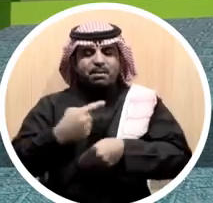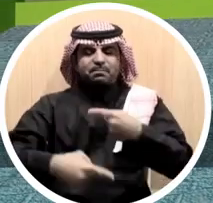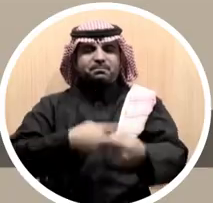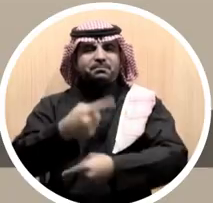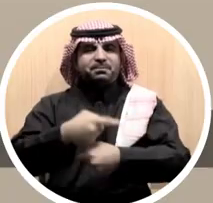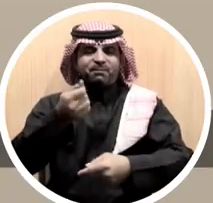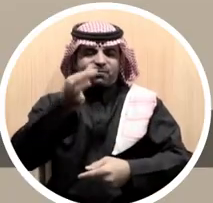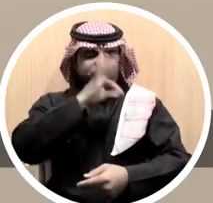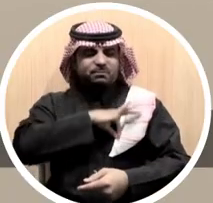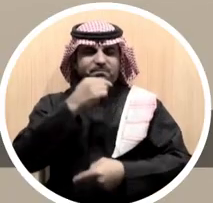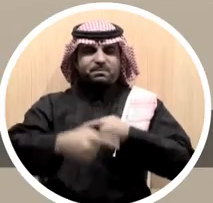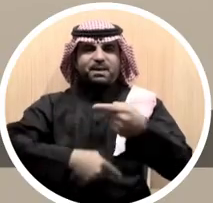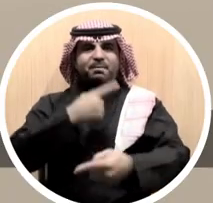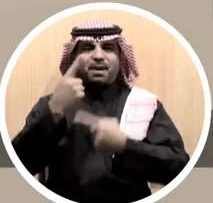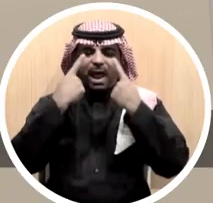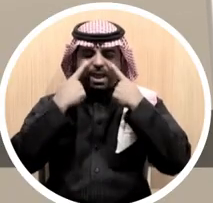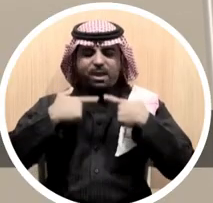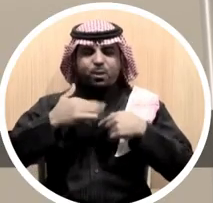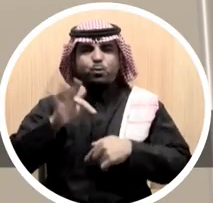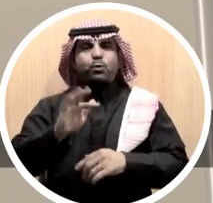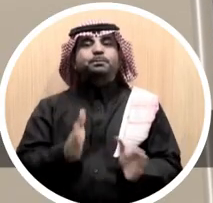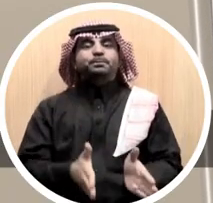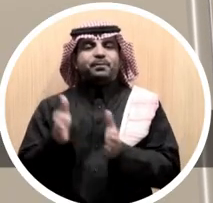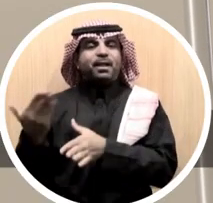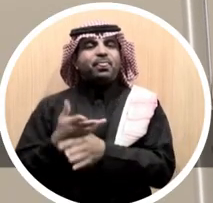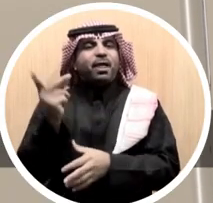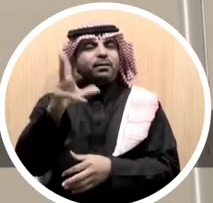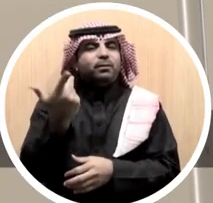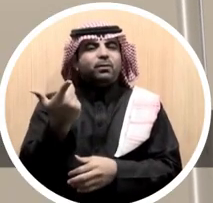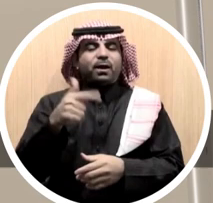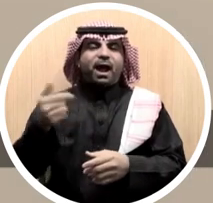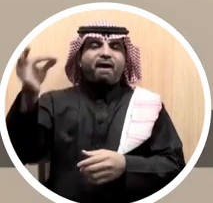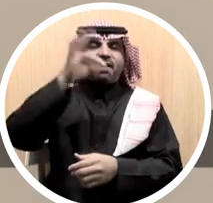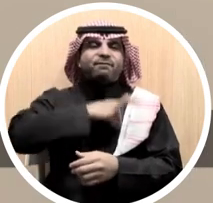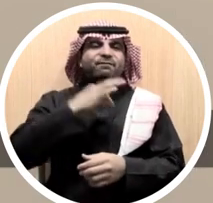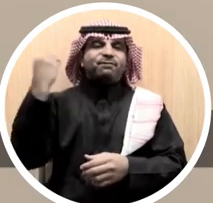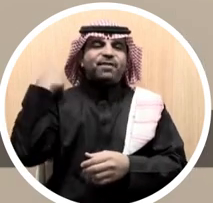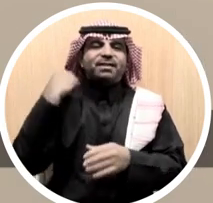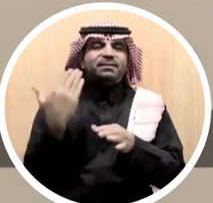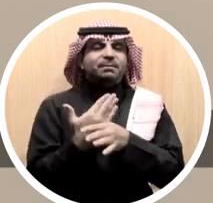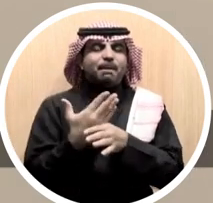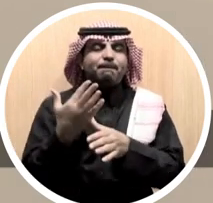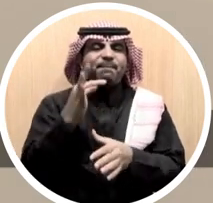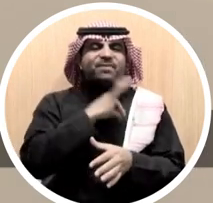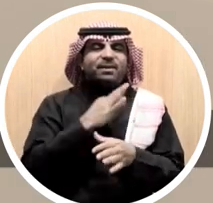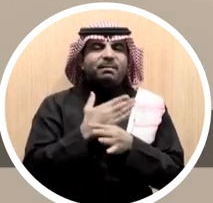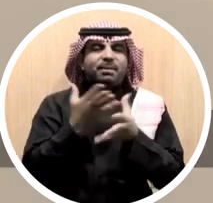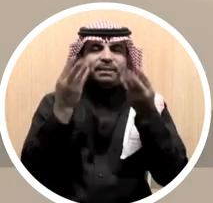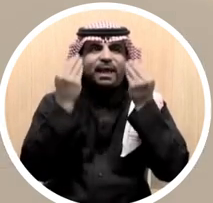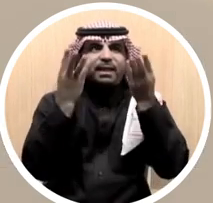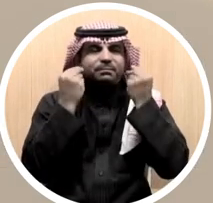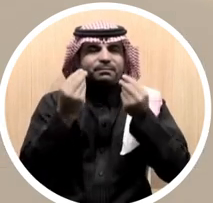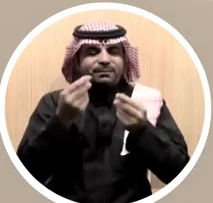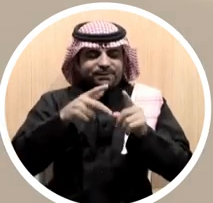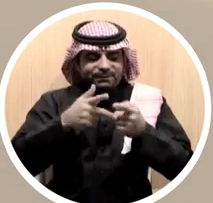for access to education, tools he can use, and employers with a disability-friendly environment, where would he be?